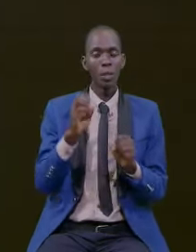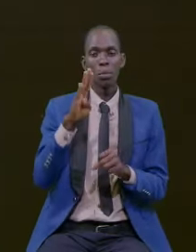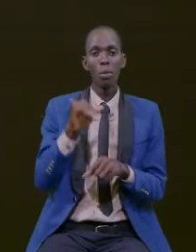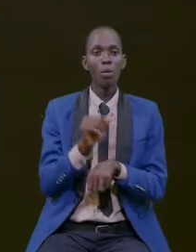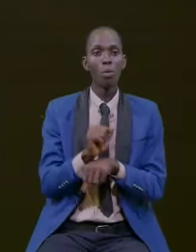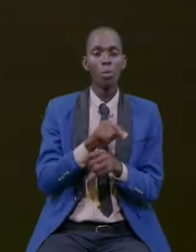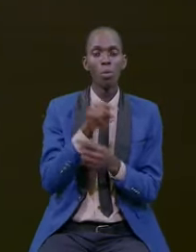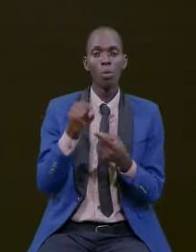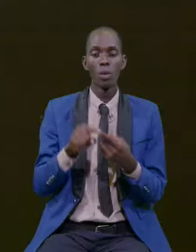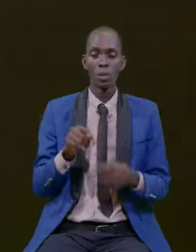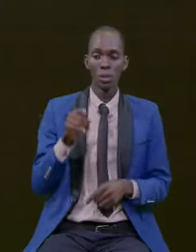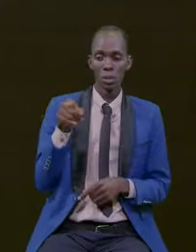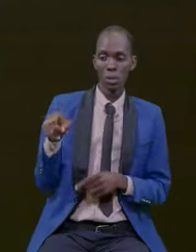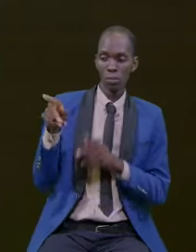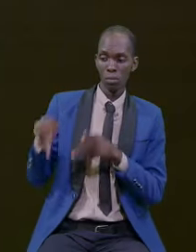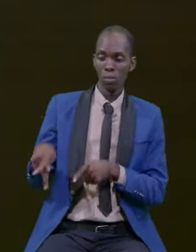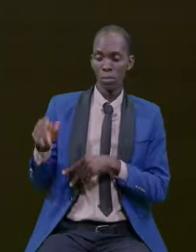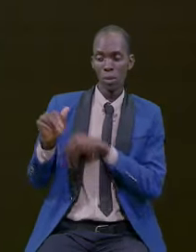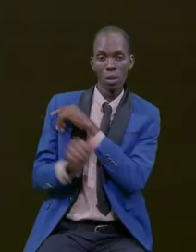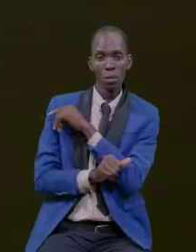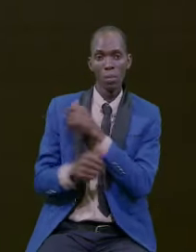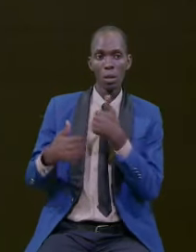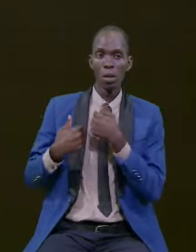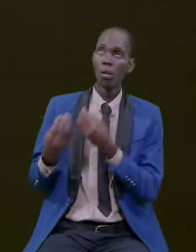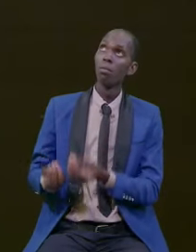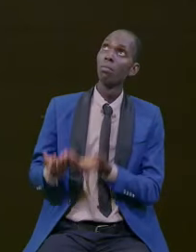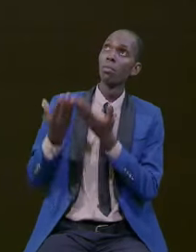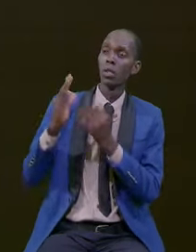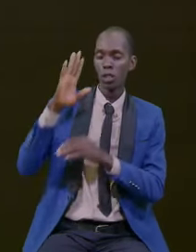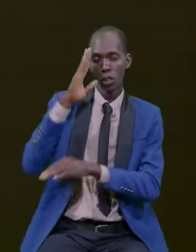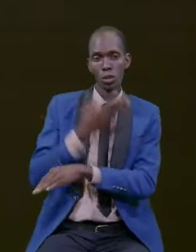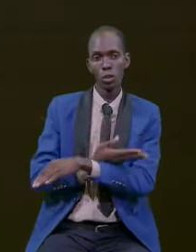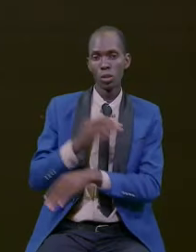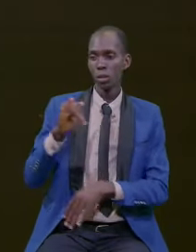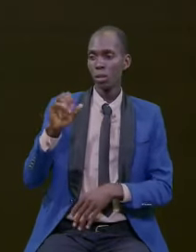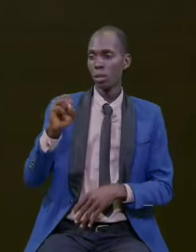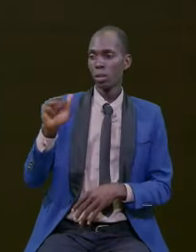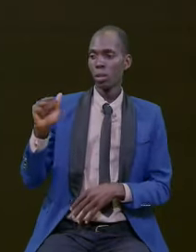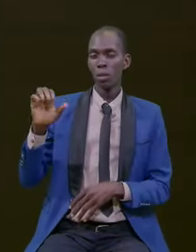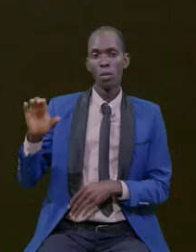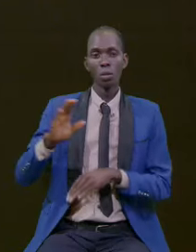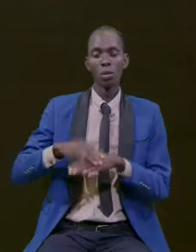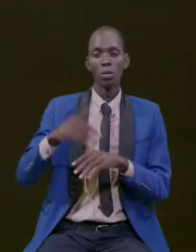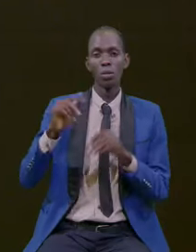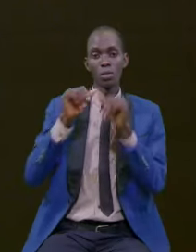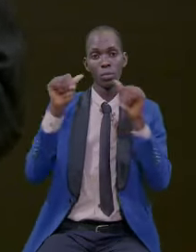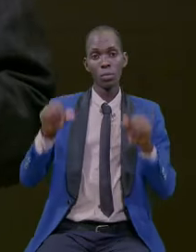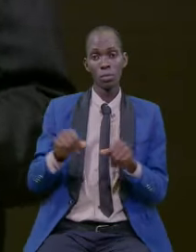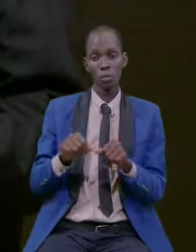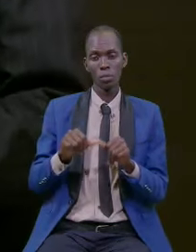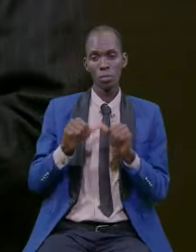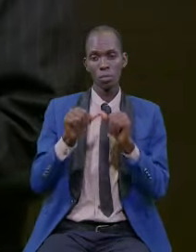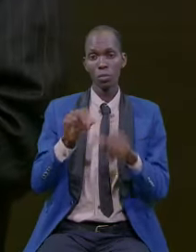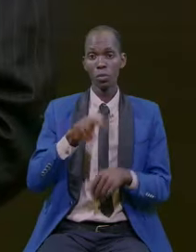had offered Isaac his son upon the altar? 22. Then it